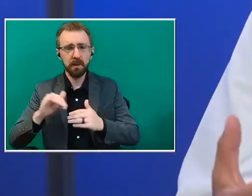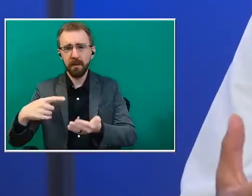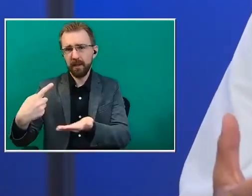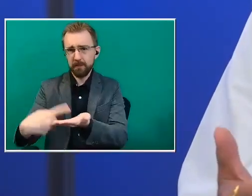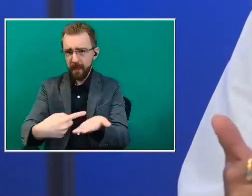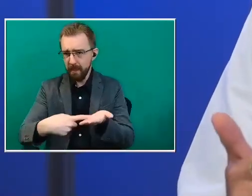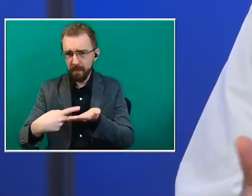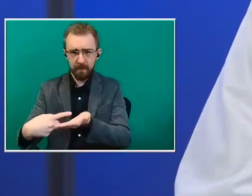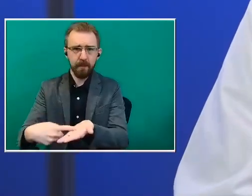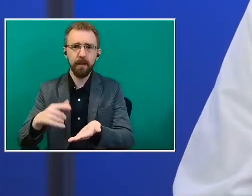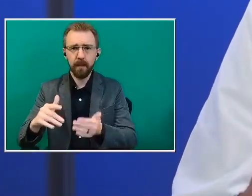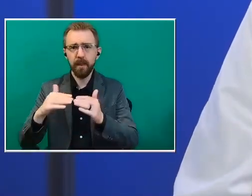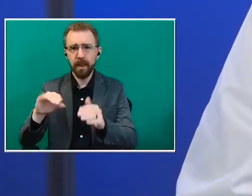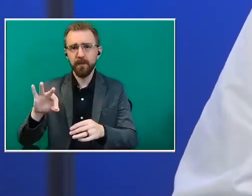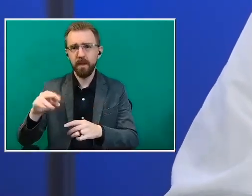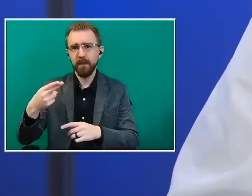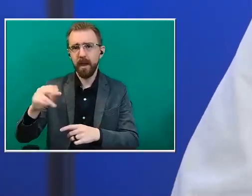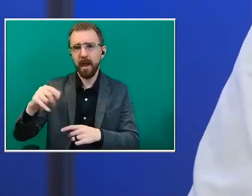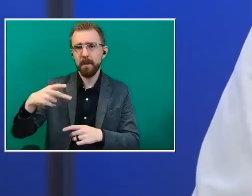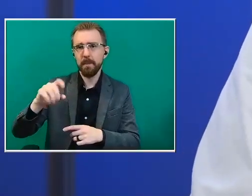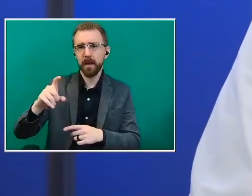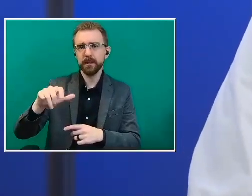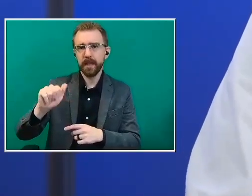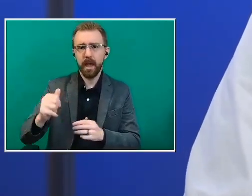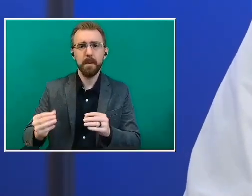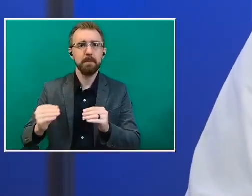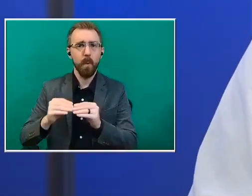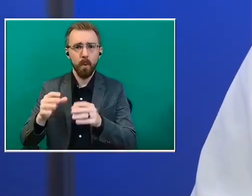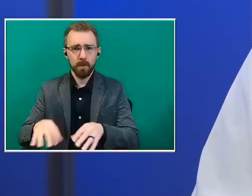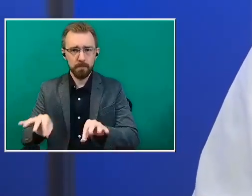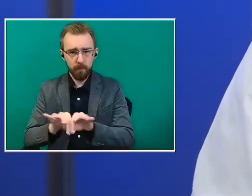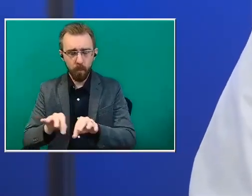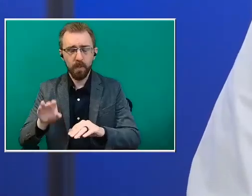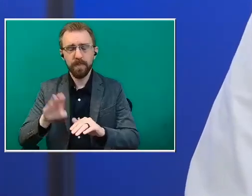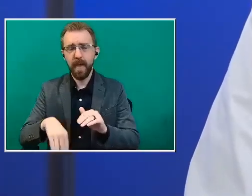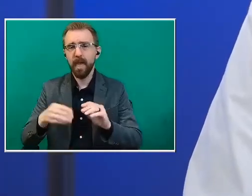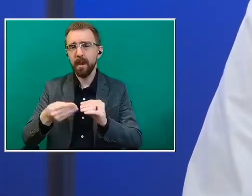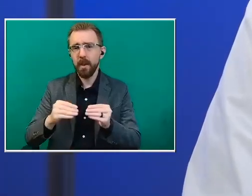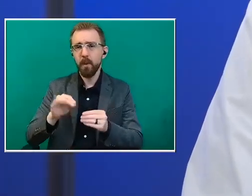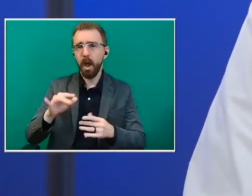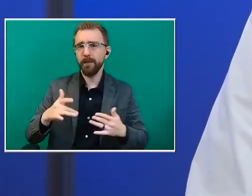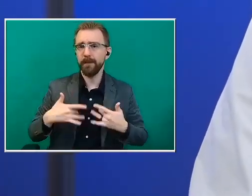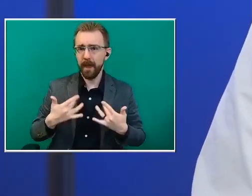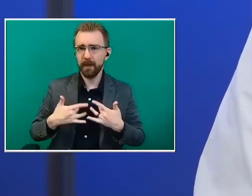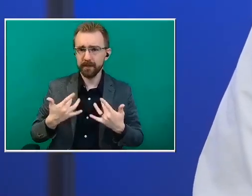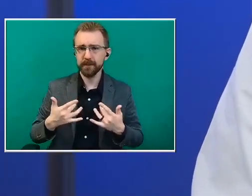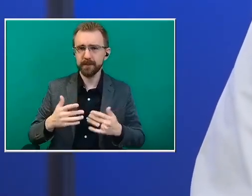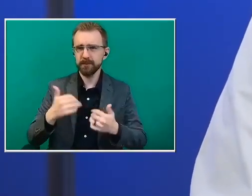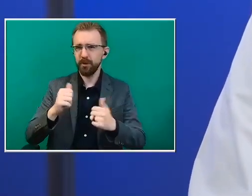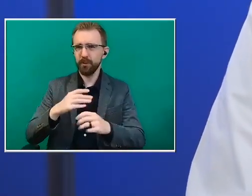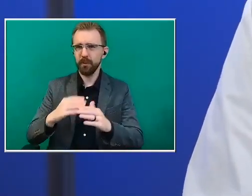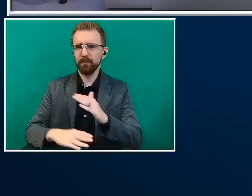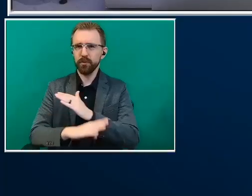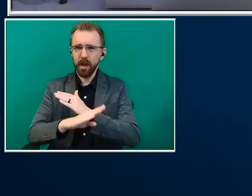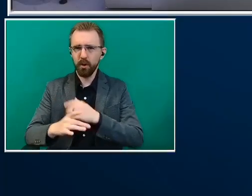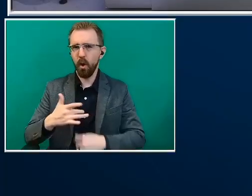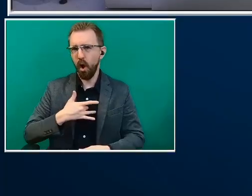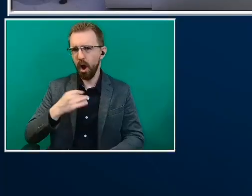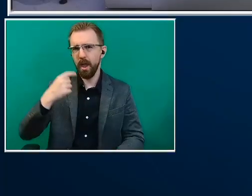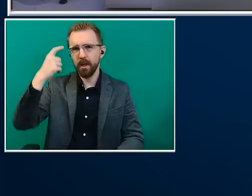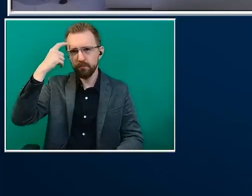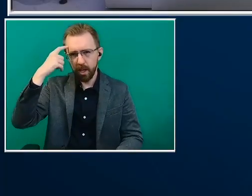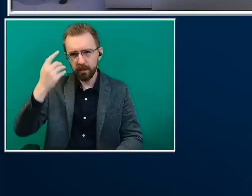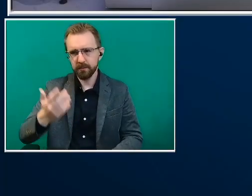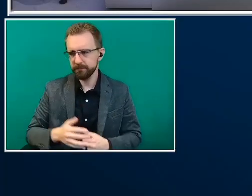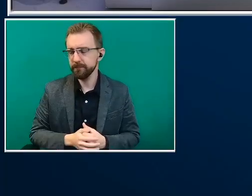of hypoxia may actually be more important than the number of events in terms of protecting your heart and your brain. Yeah, some of us got down to